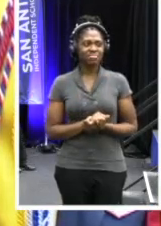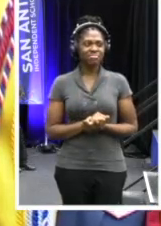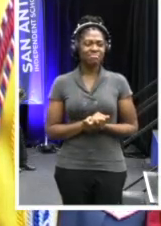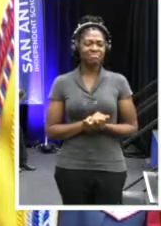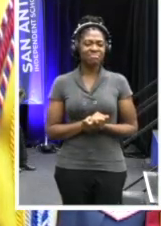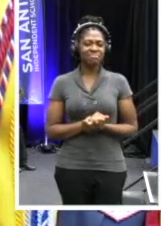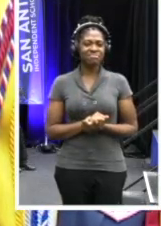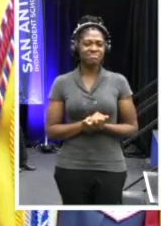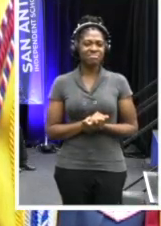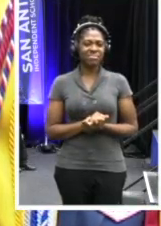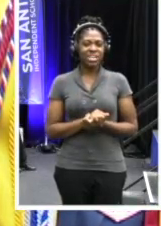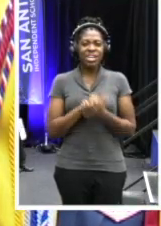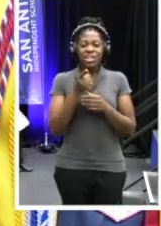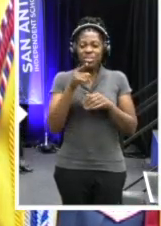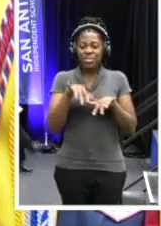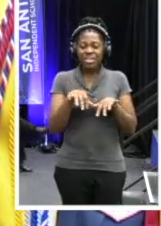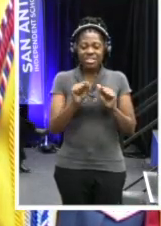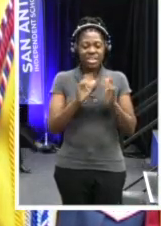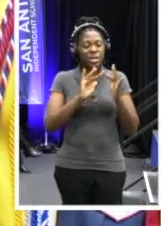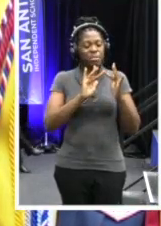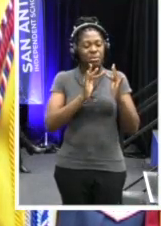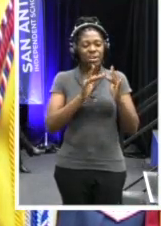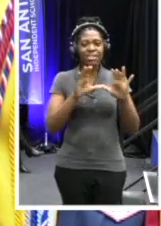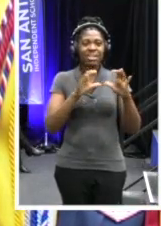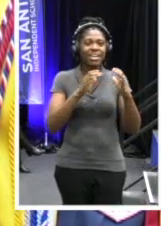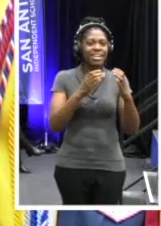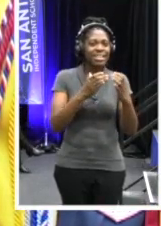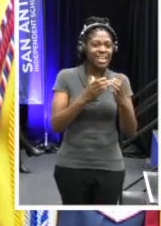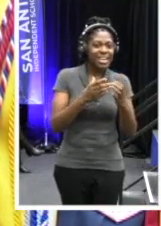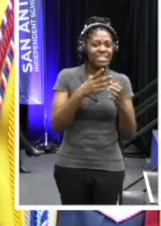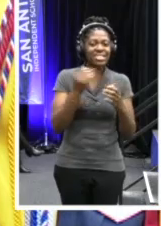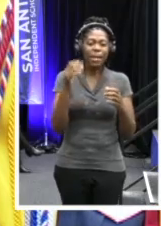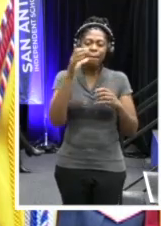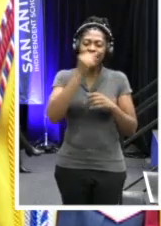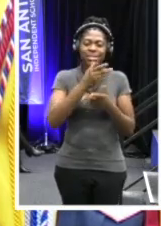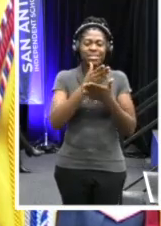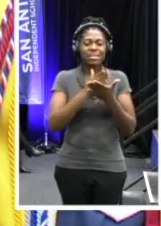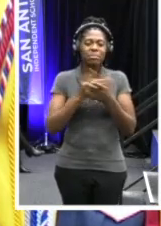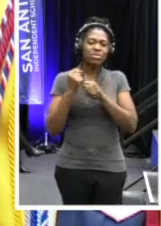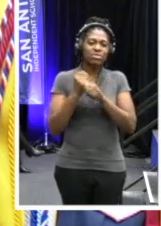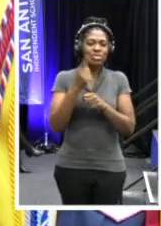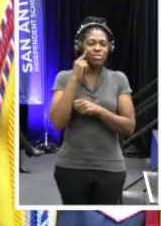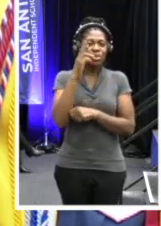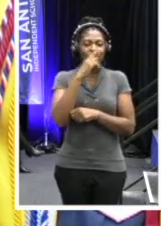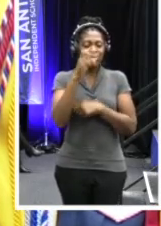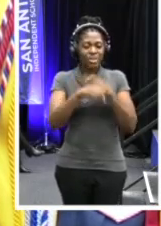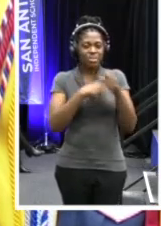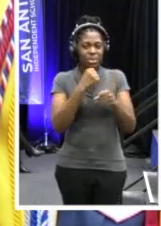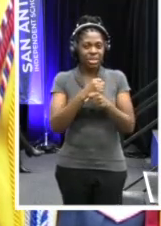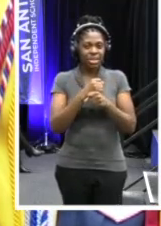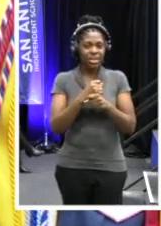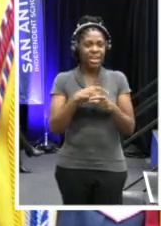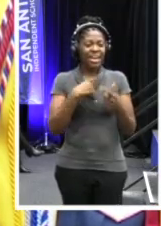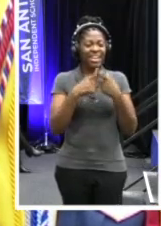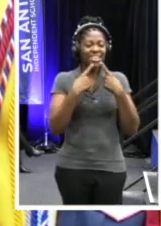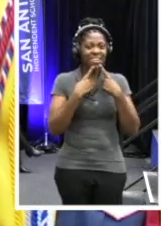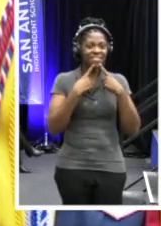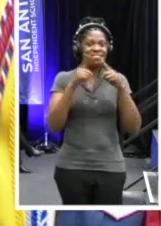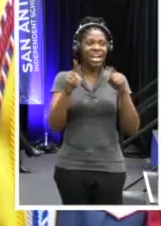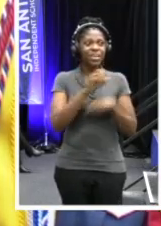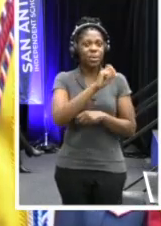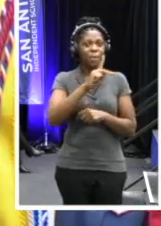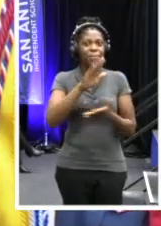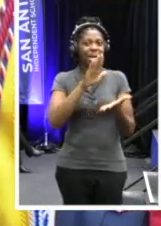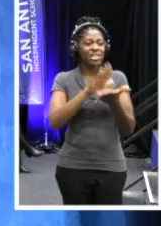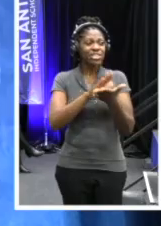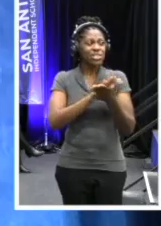taking online classes and missing the traditional experiences of freshman year. When you finally made it back to campus, things still weren't like they